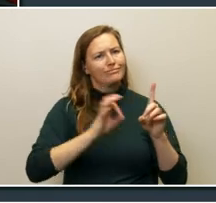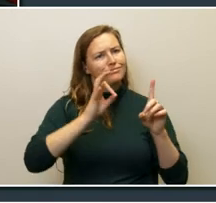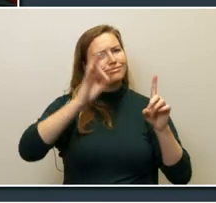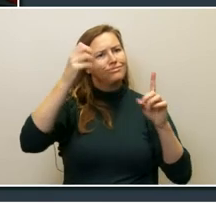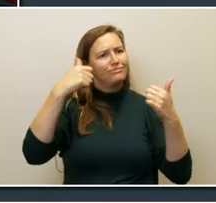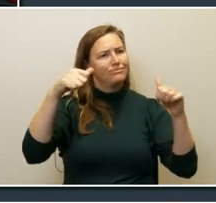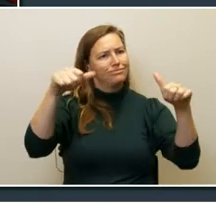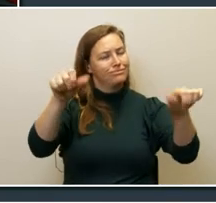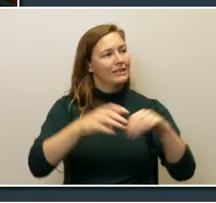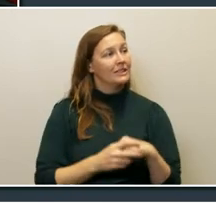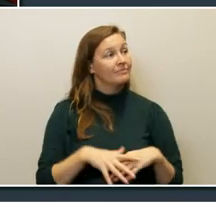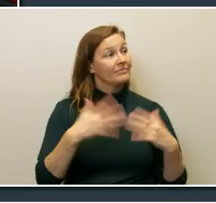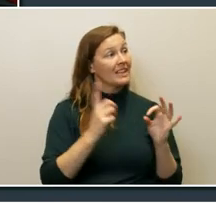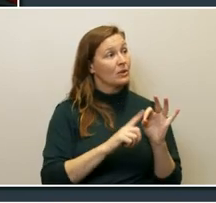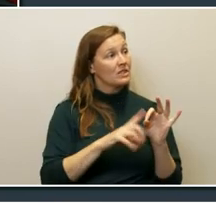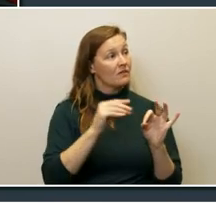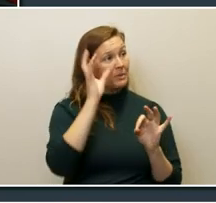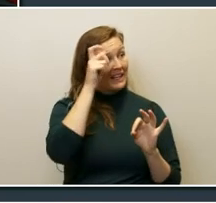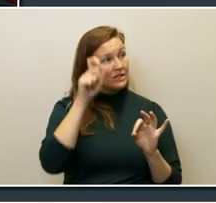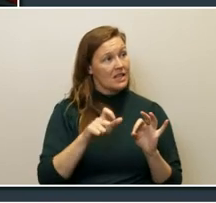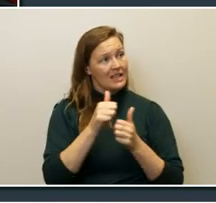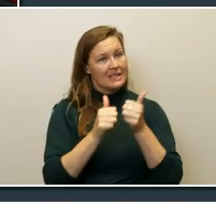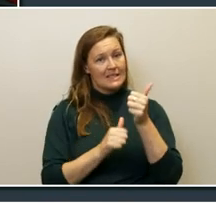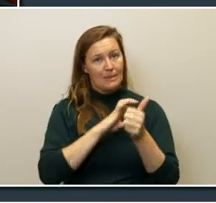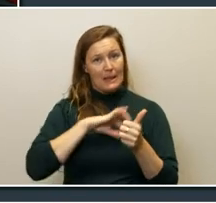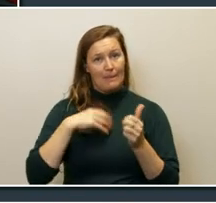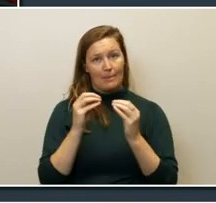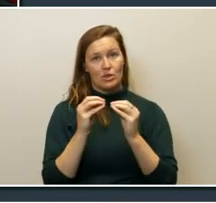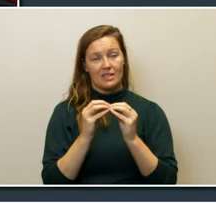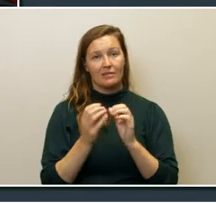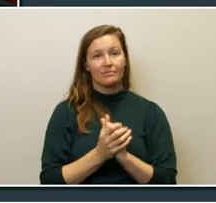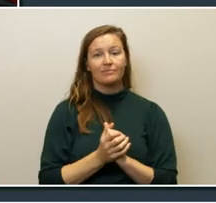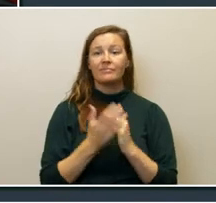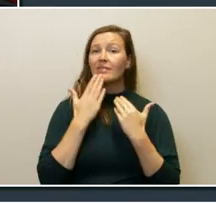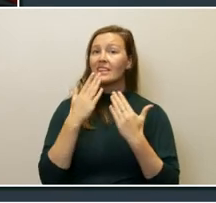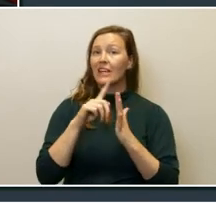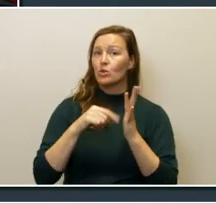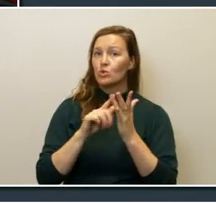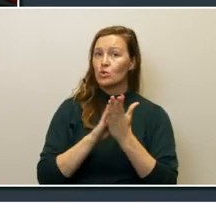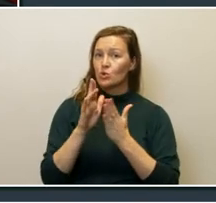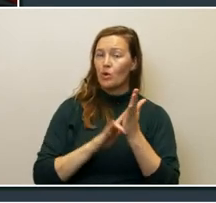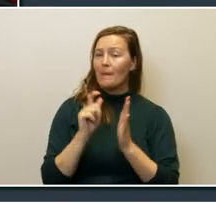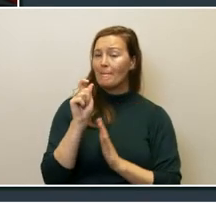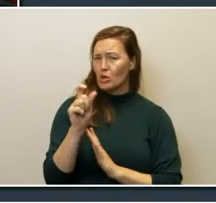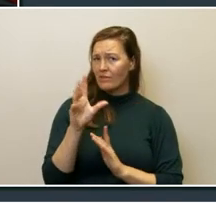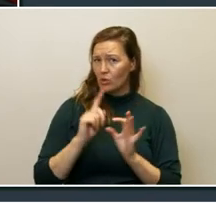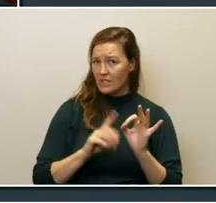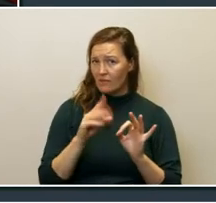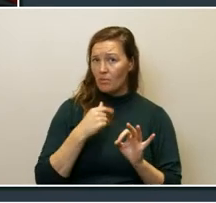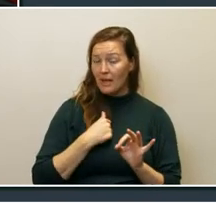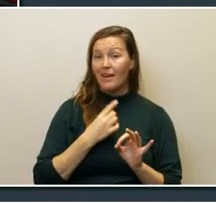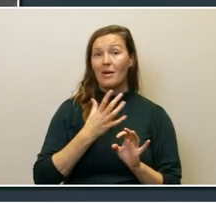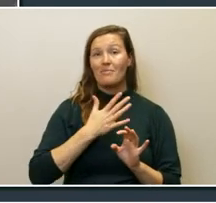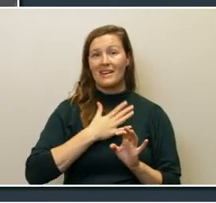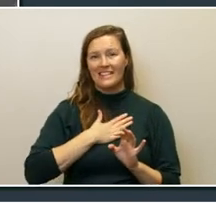hear. Do we have any questions from councillors? Deputy Mayor Brosnan. Thank you, John. Just very briefly from me, I had